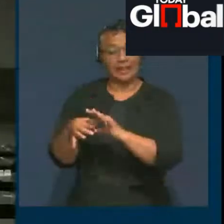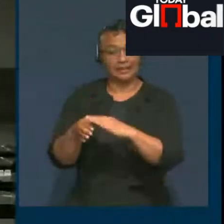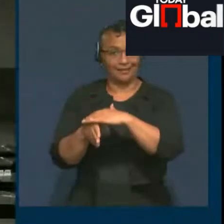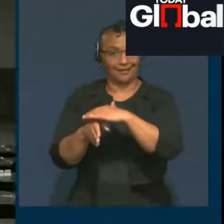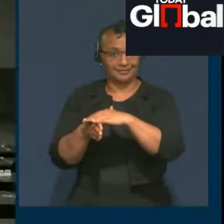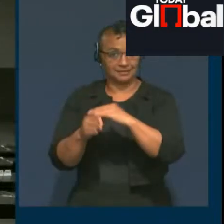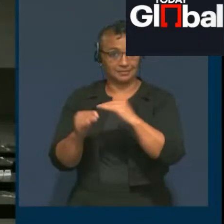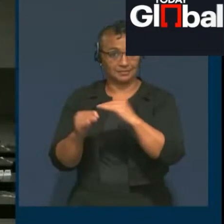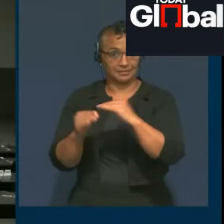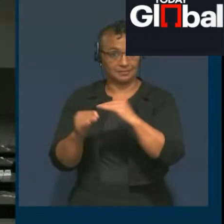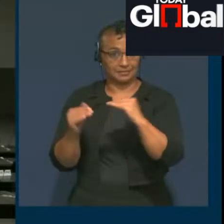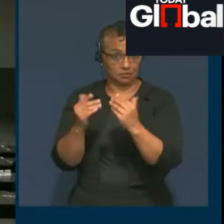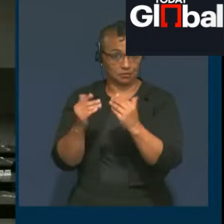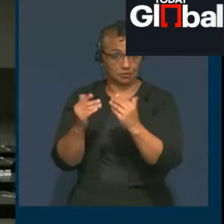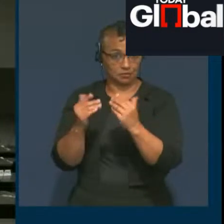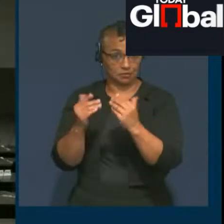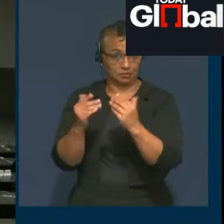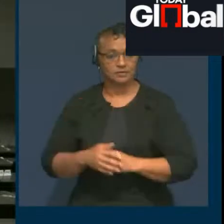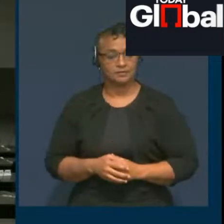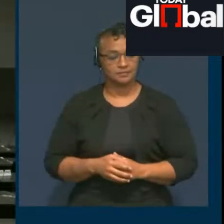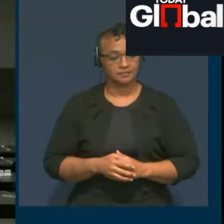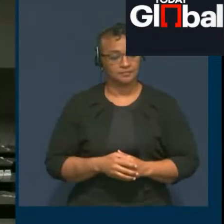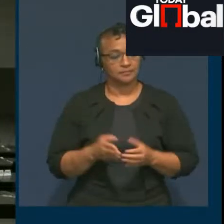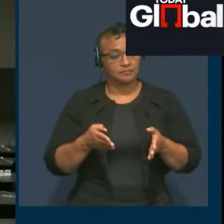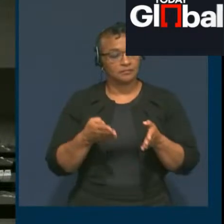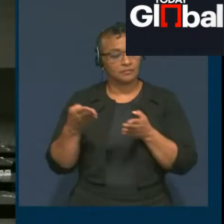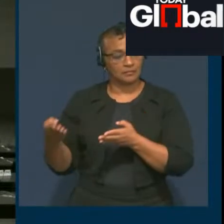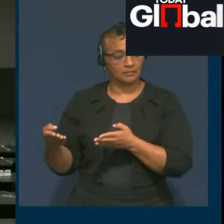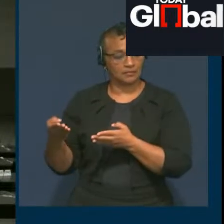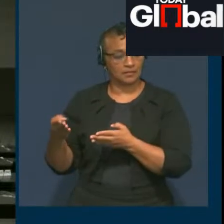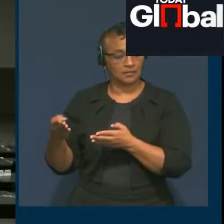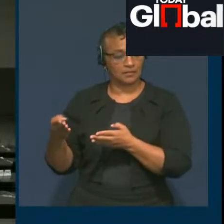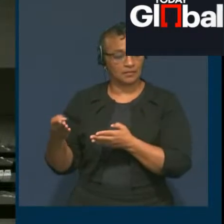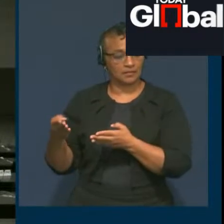standards. Mona, you have the floor.